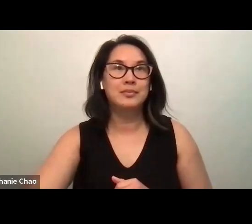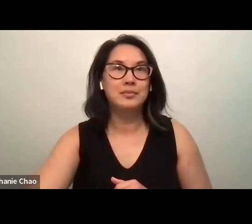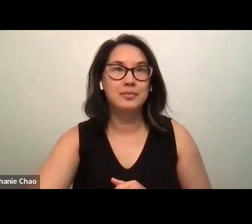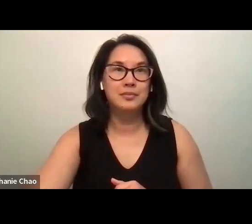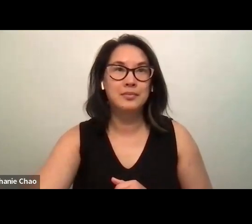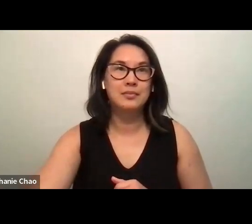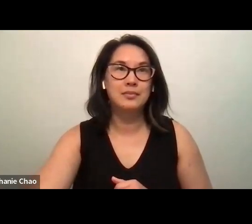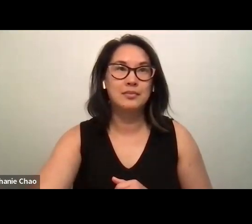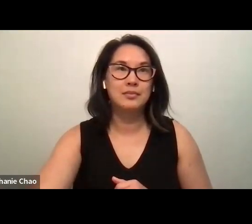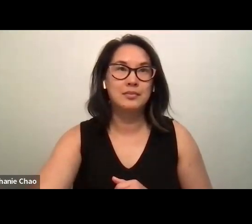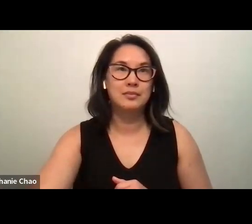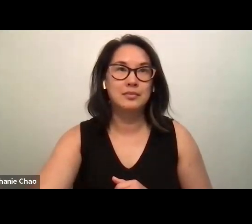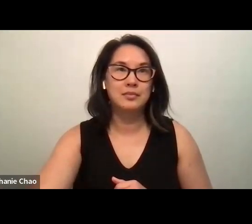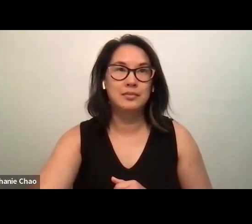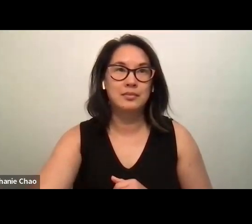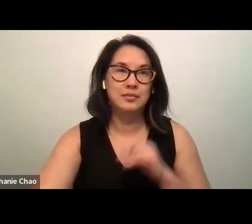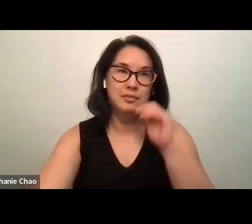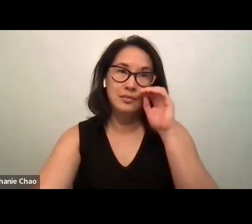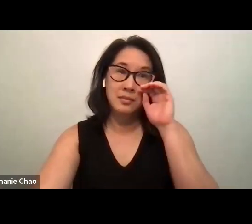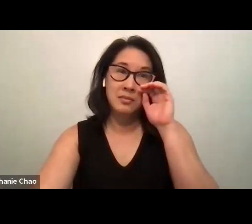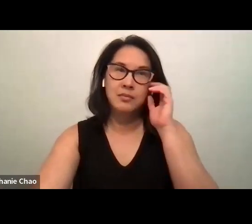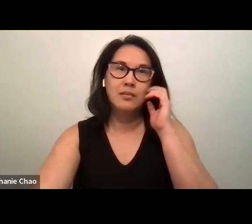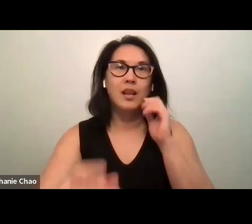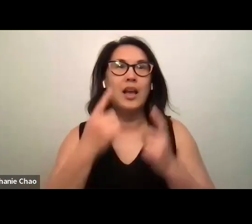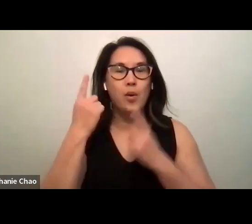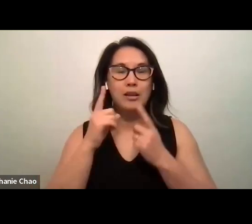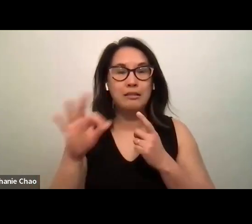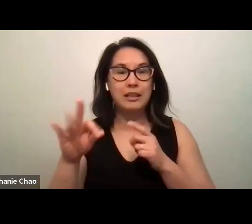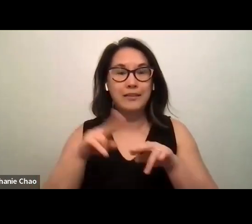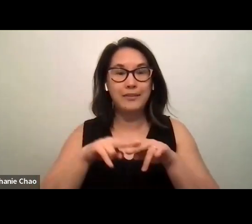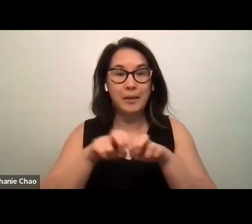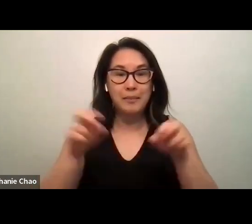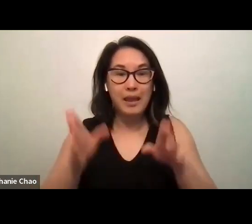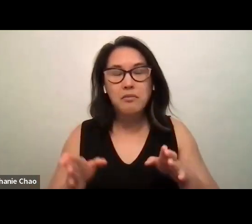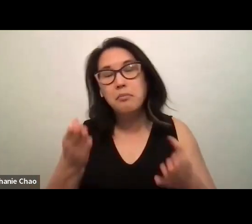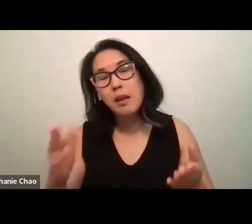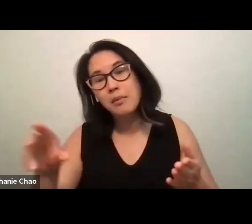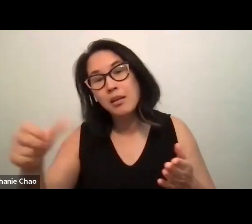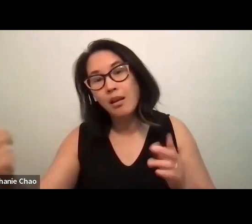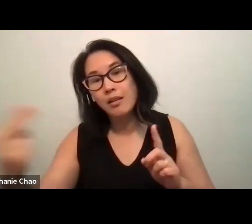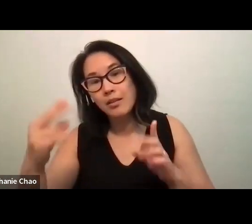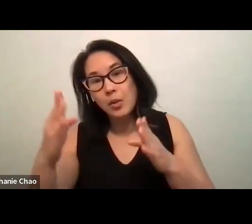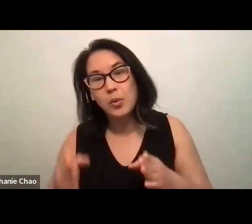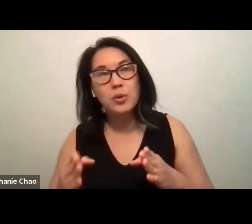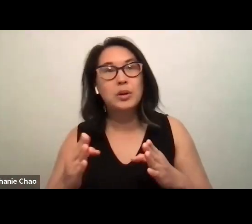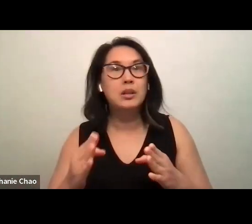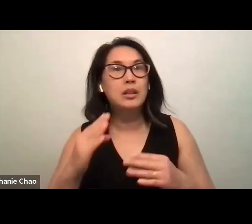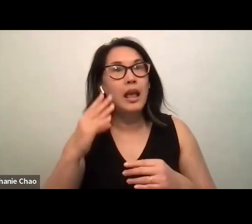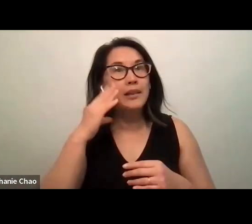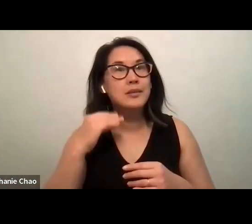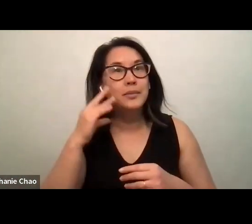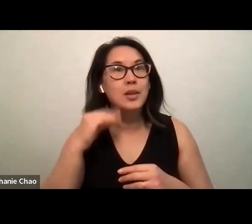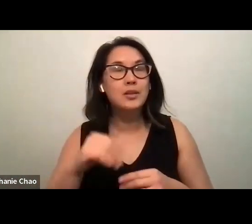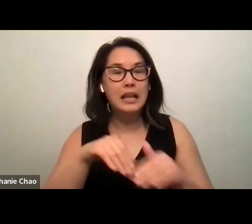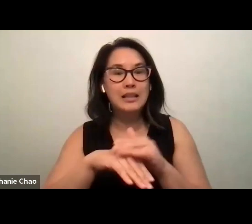is, I wonder if the panelists or other viewers have experienced accessible manga or